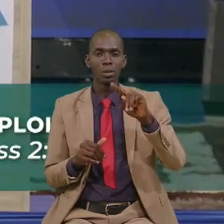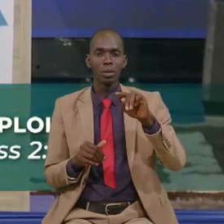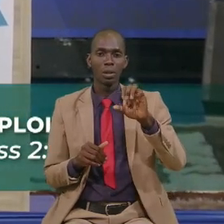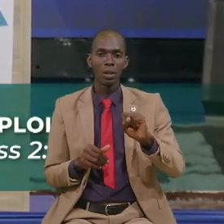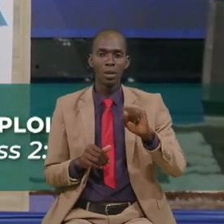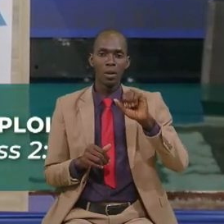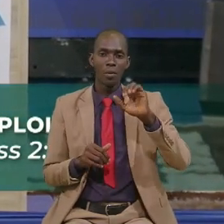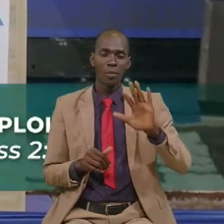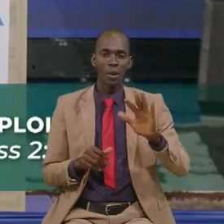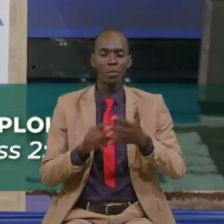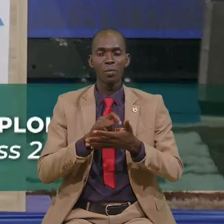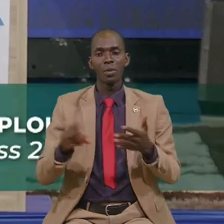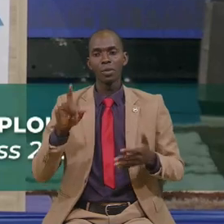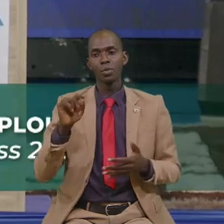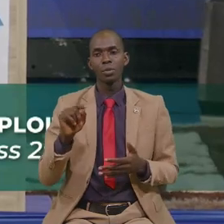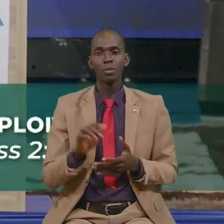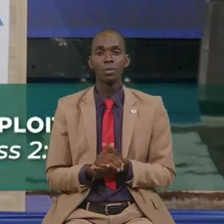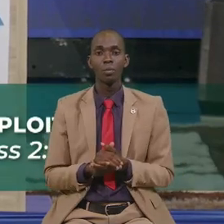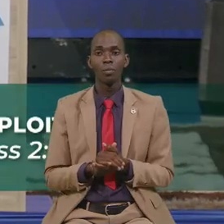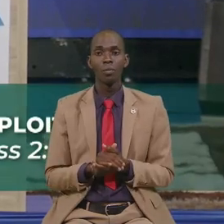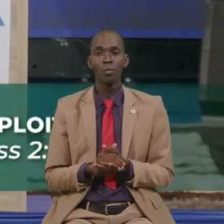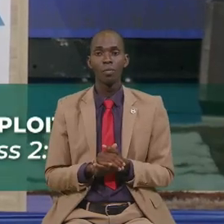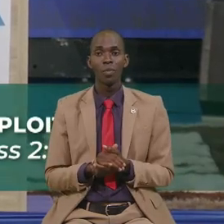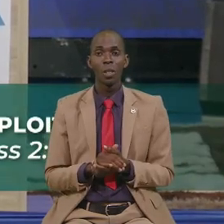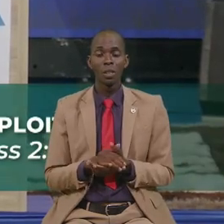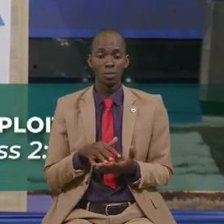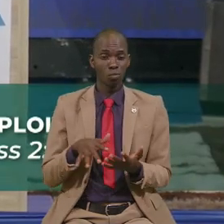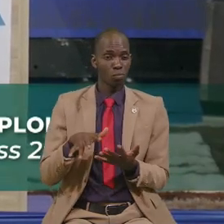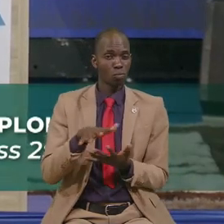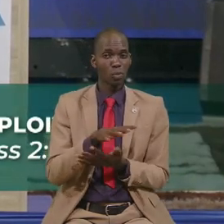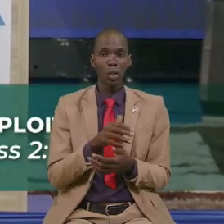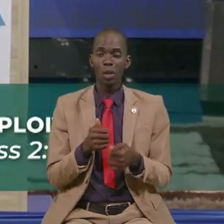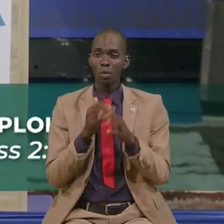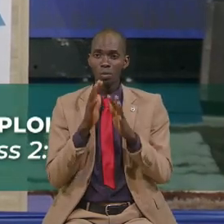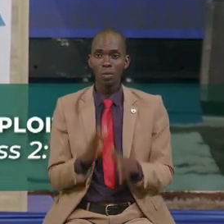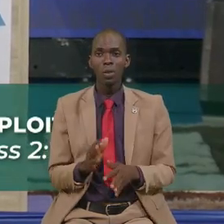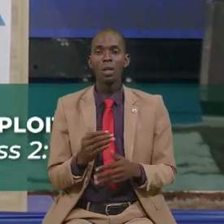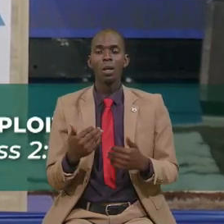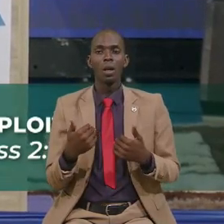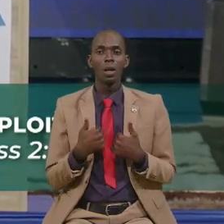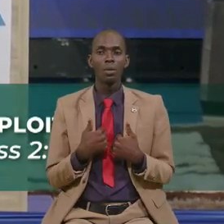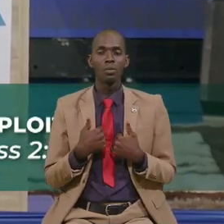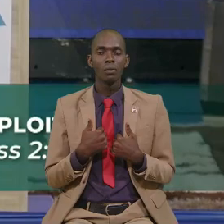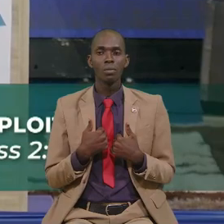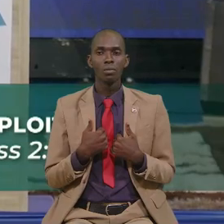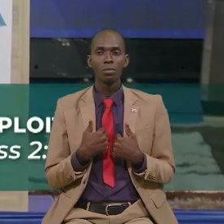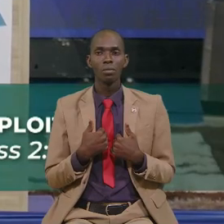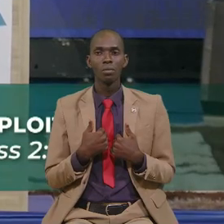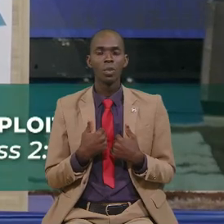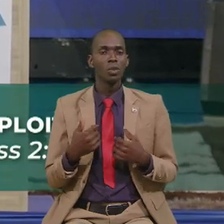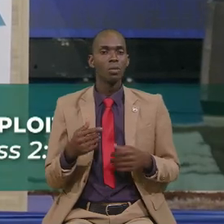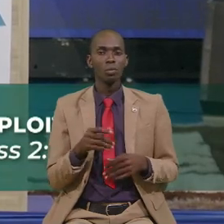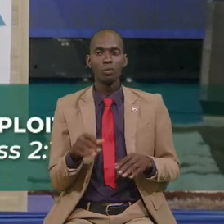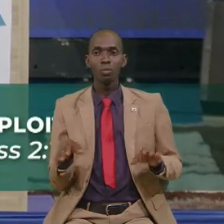from verse 20. You know, these apostles have been locked up. Anything that locked you up,